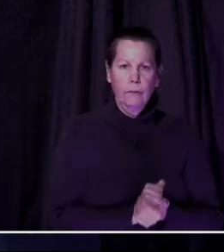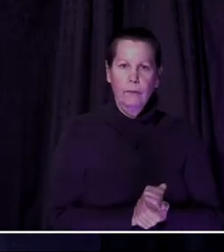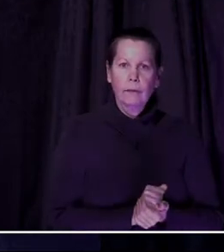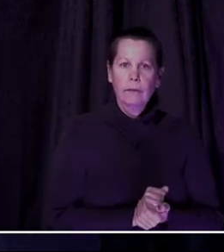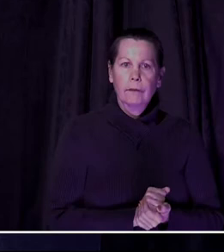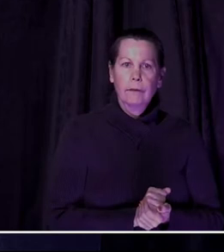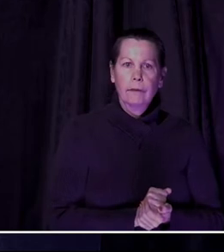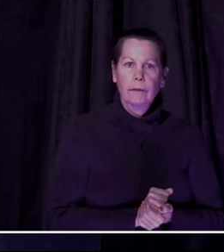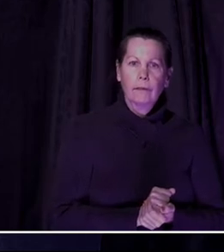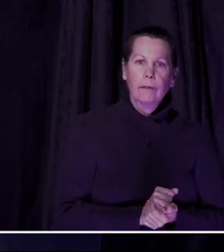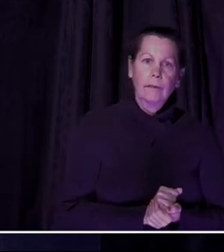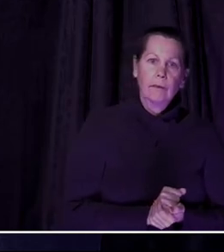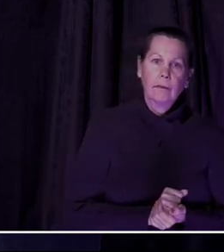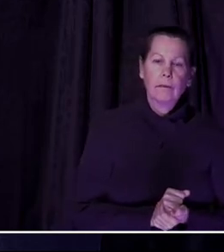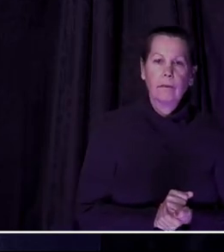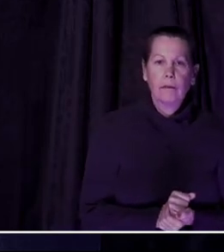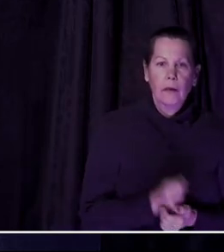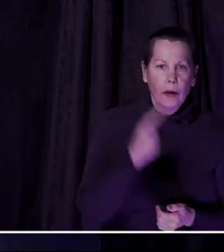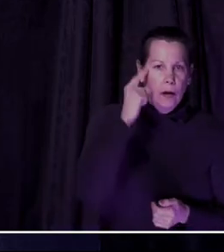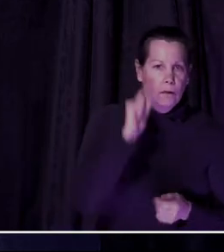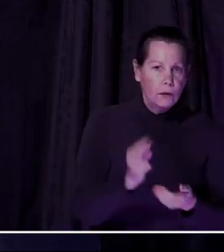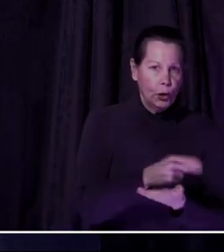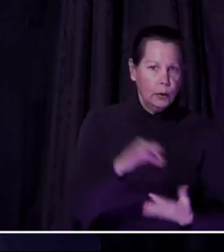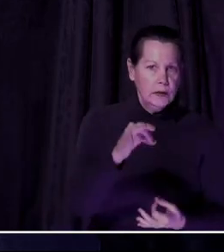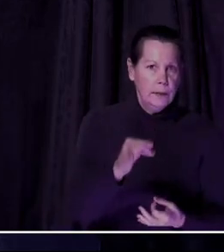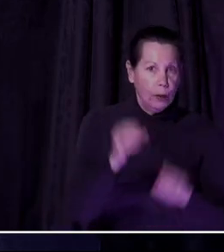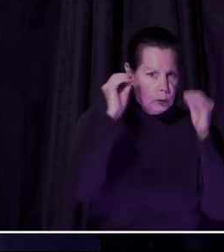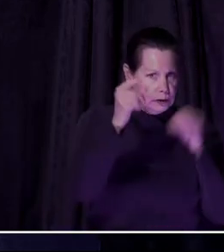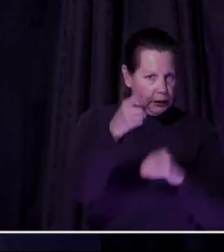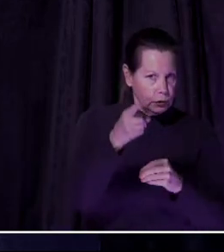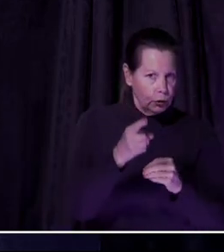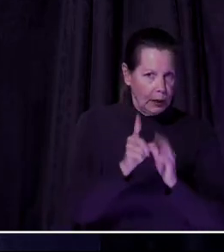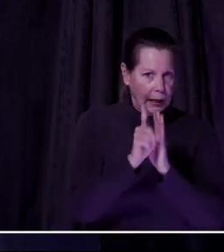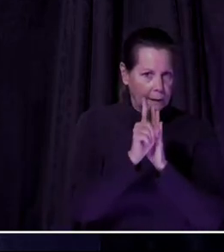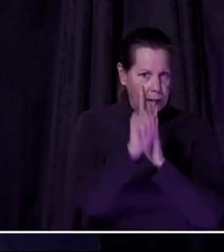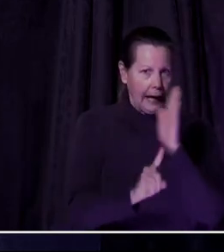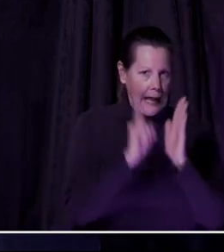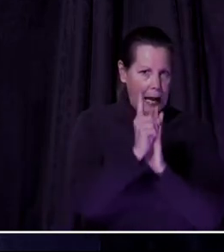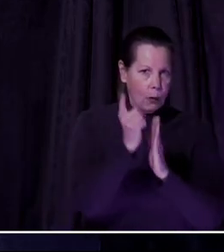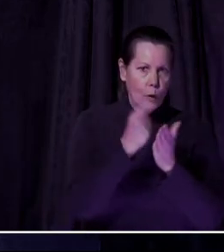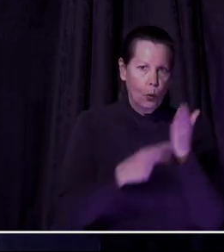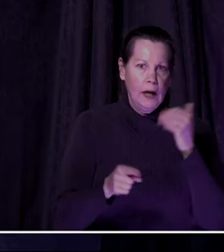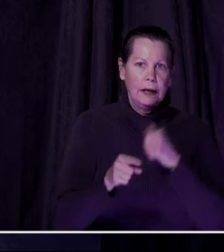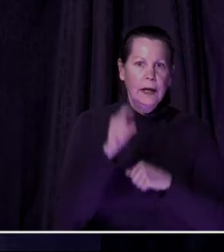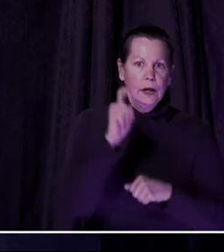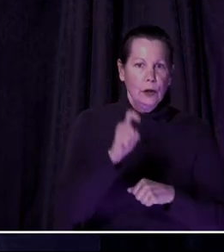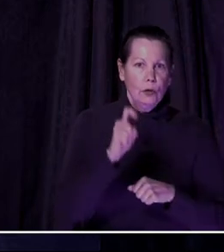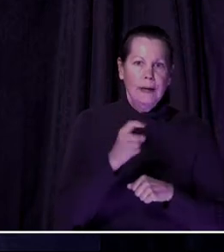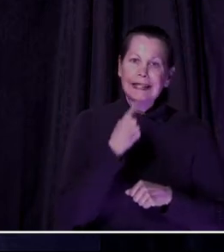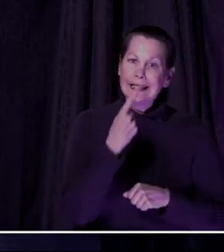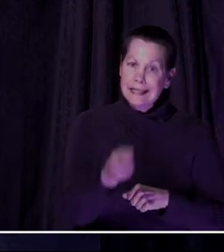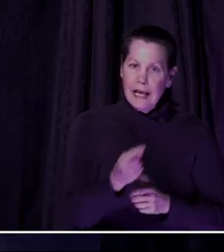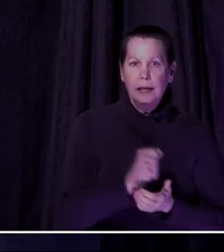say. For the Holy Spirit will teach you at that very hour what you must